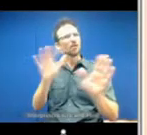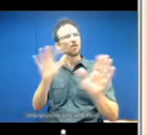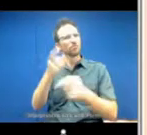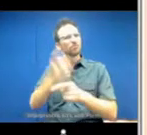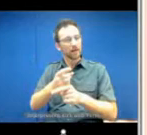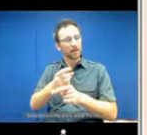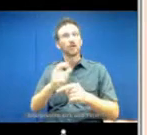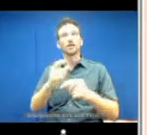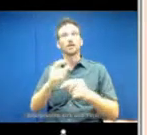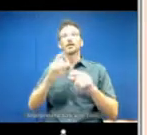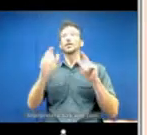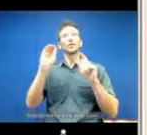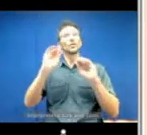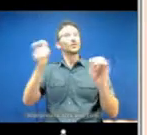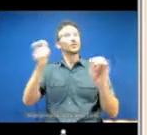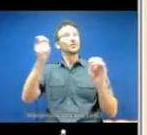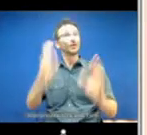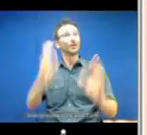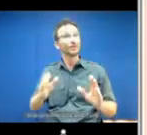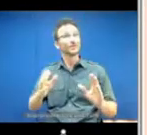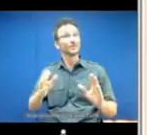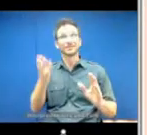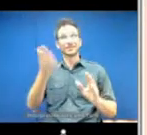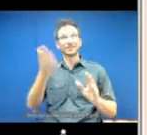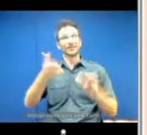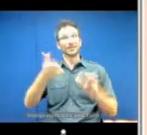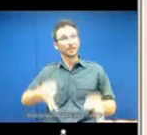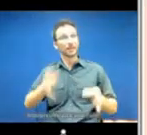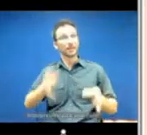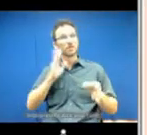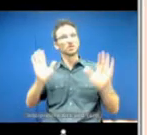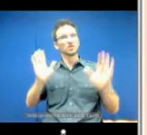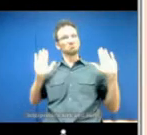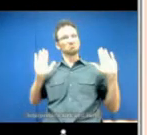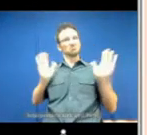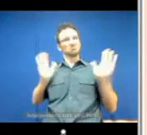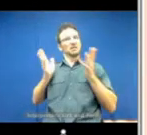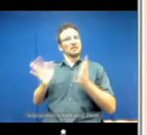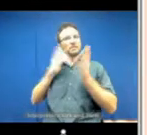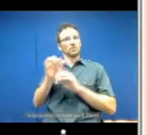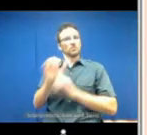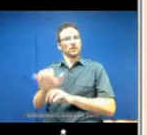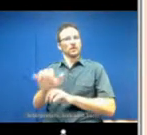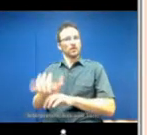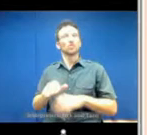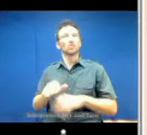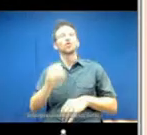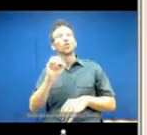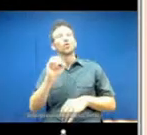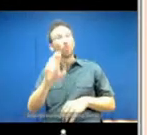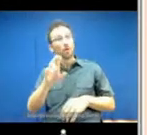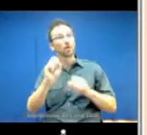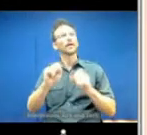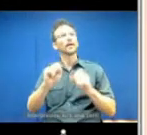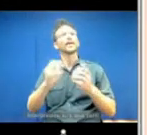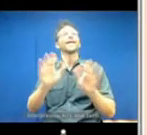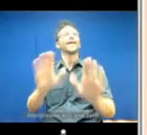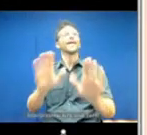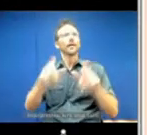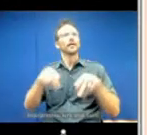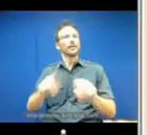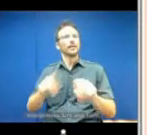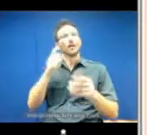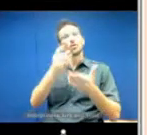can suggest that the witness be asked to repeat their statement so that there can be another